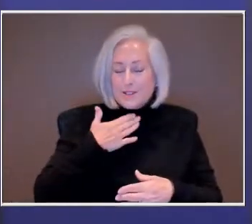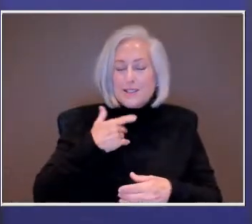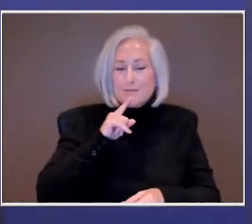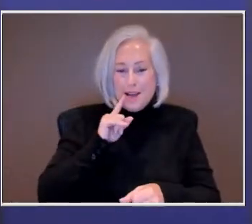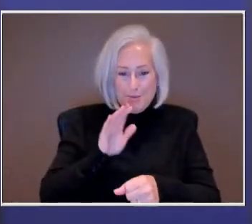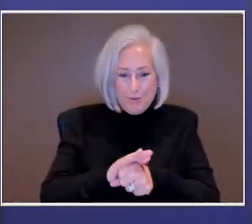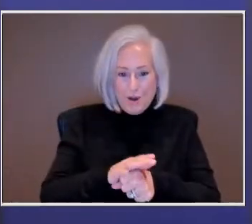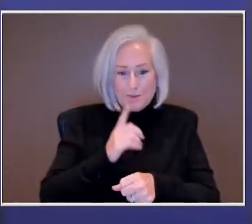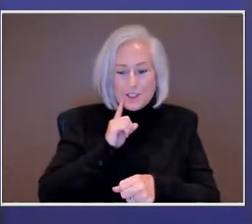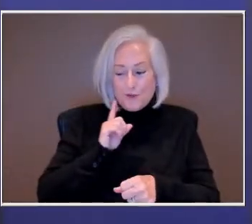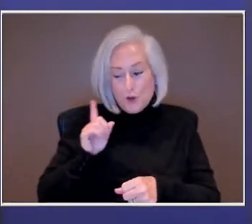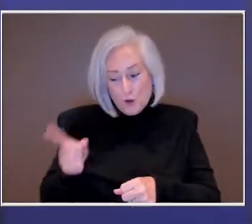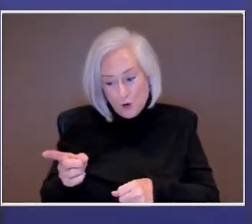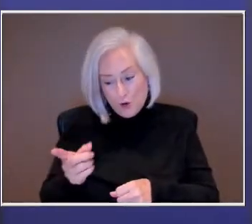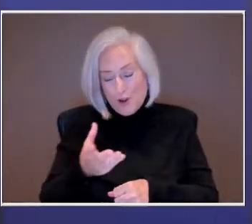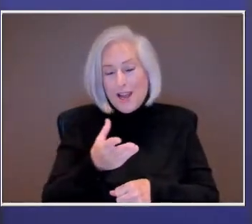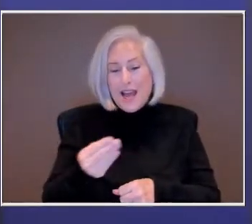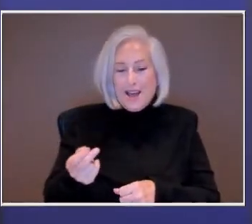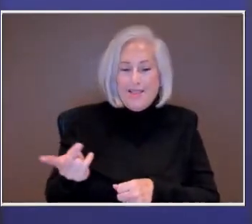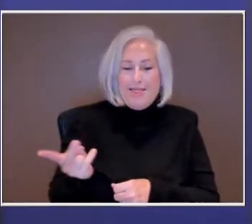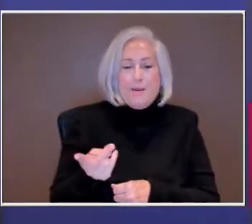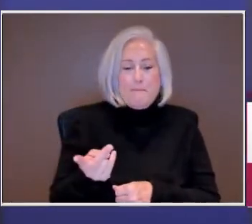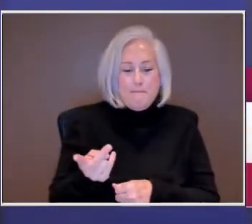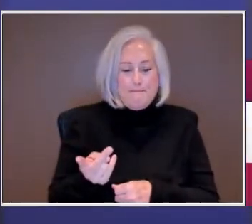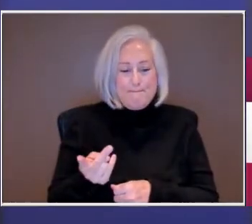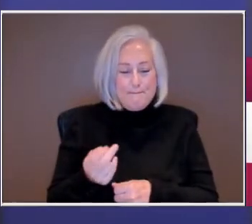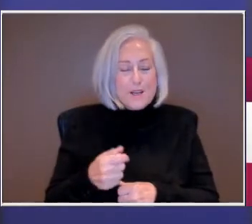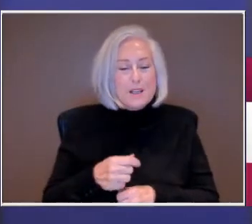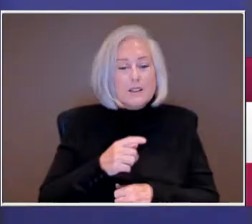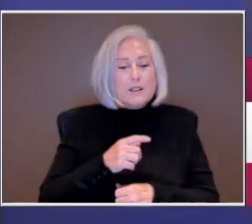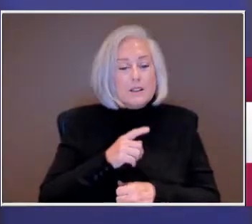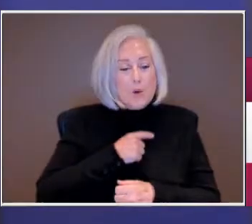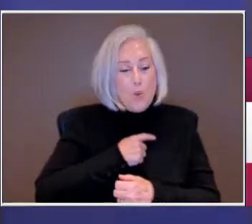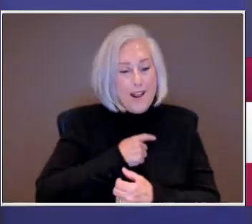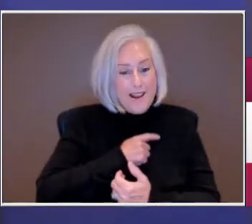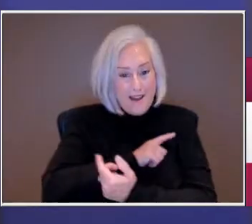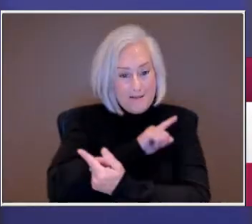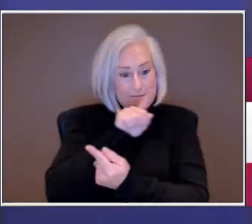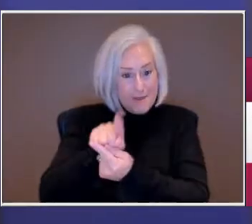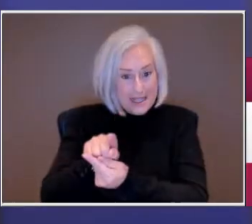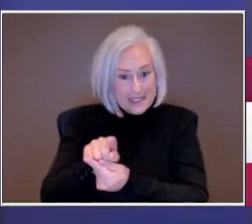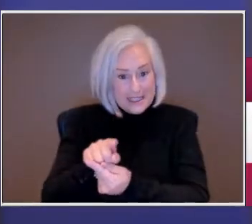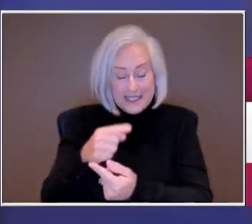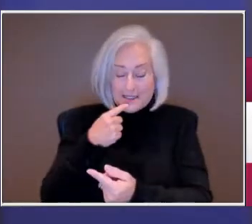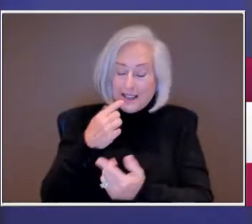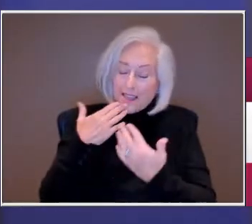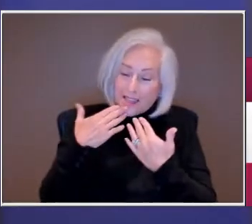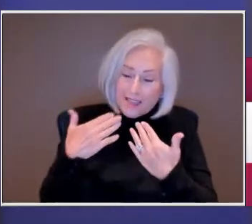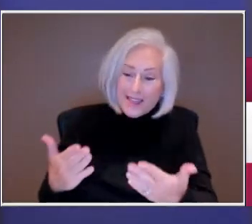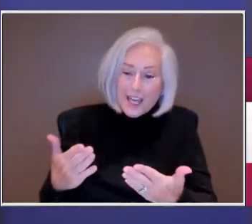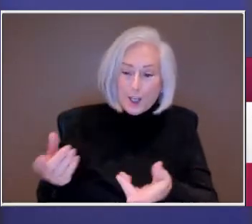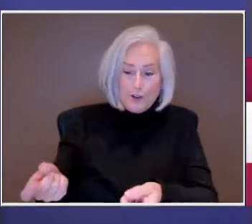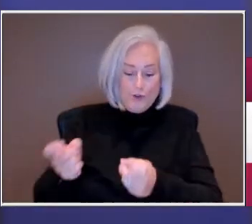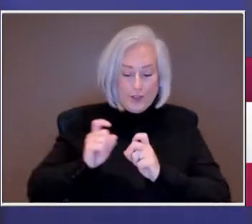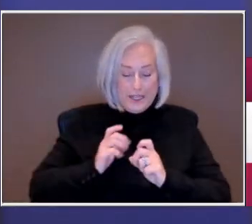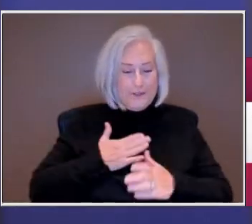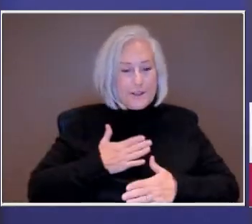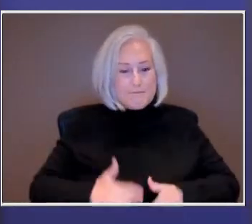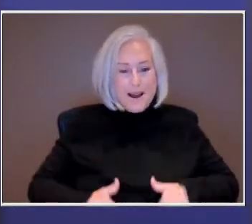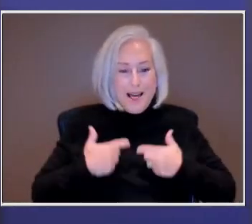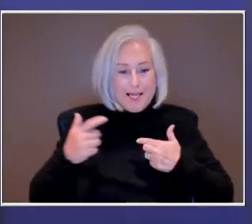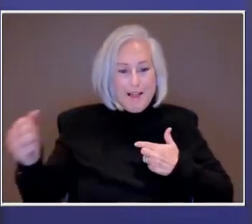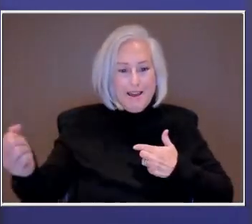it's, you know, when I visited them, I said, listen, you know, thank you for giving me my life back. You know, I